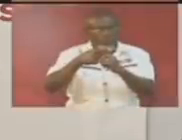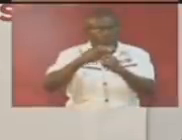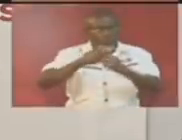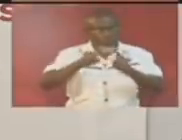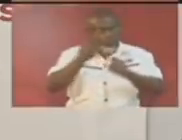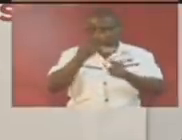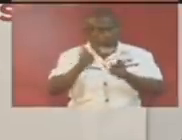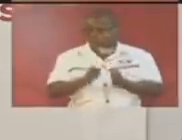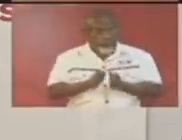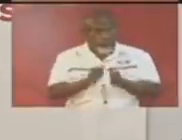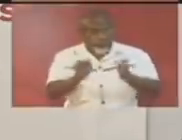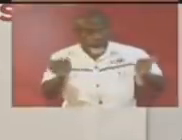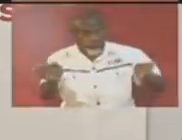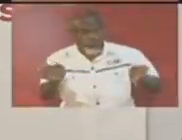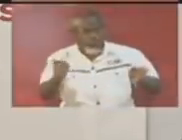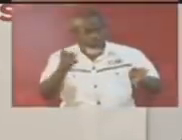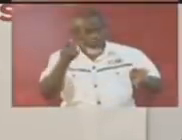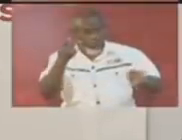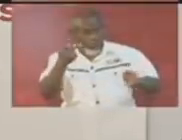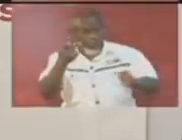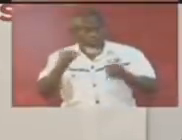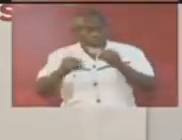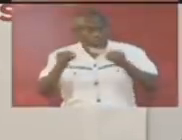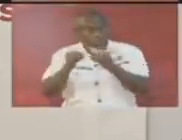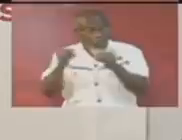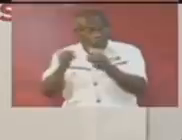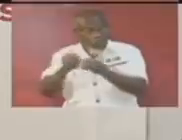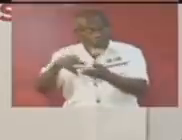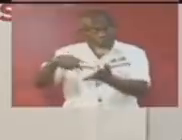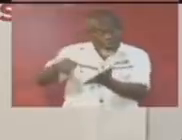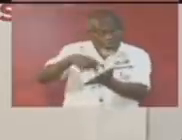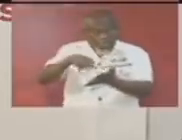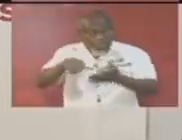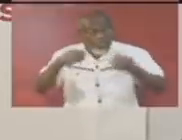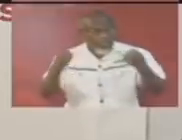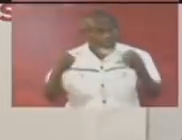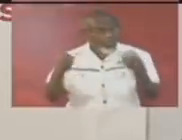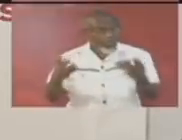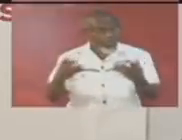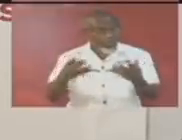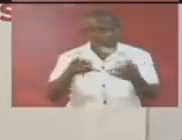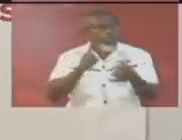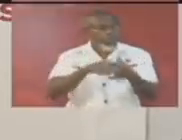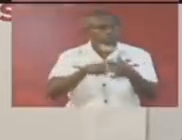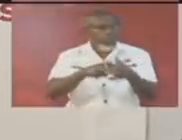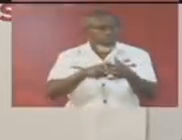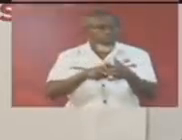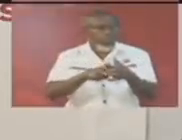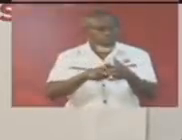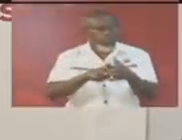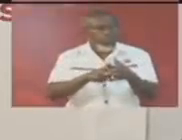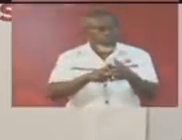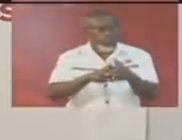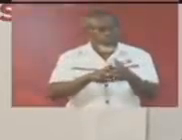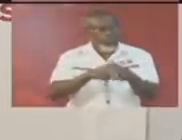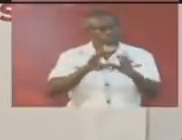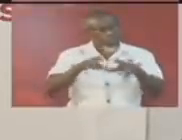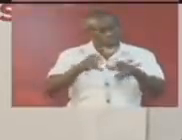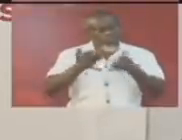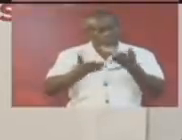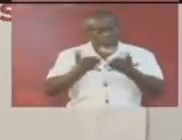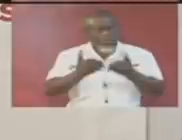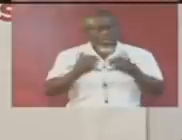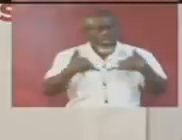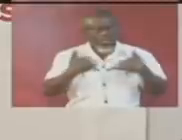the more of these events we have, the more there is a tendency to have these events underground, behind the scenes, the greater the numbers